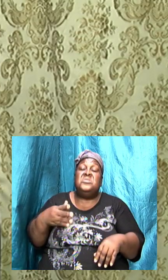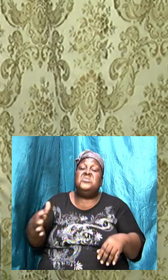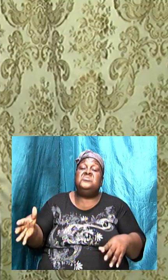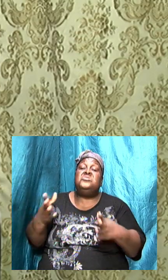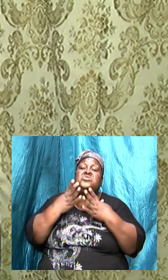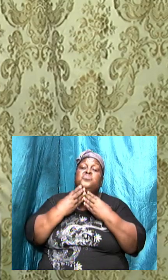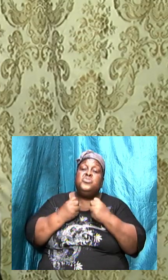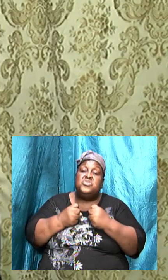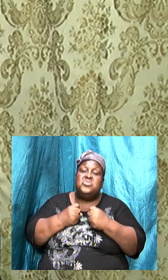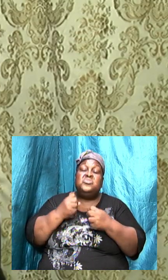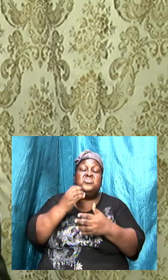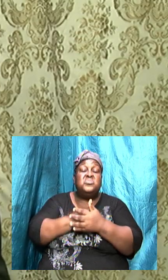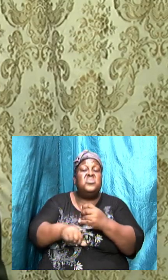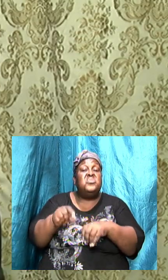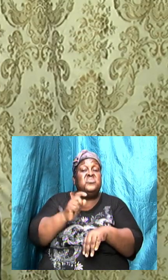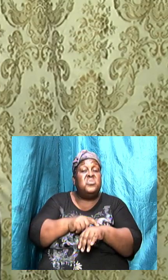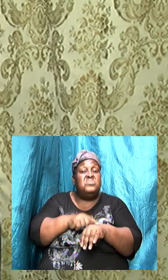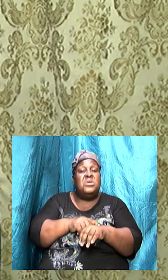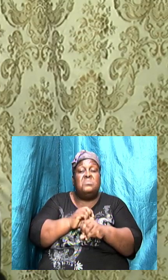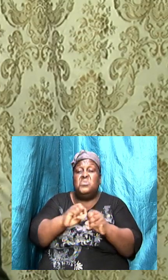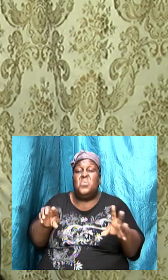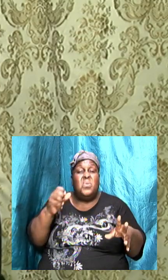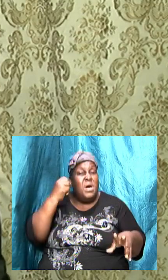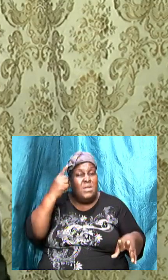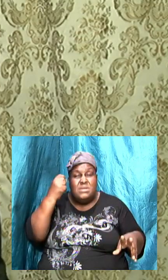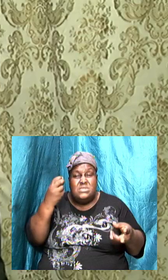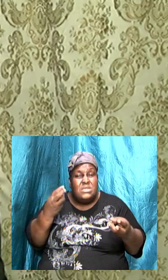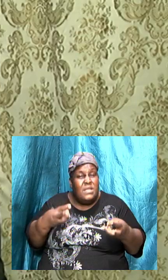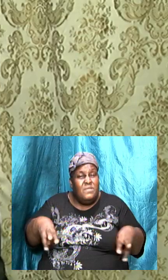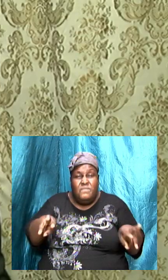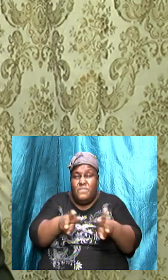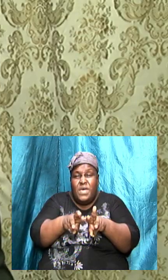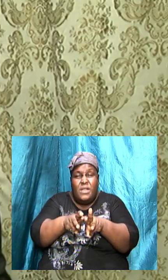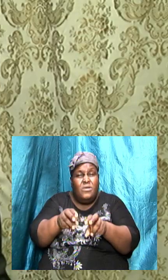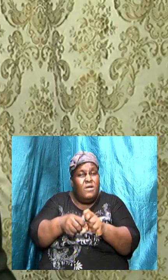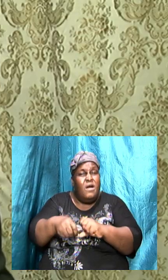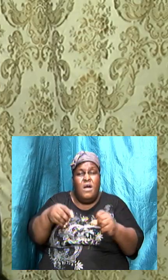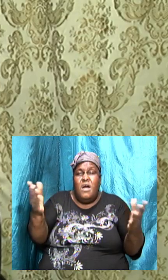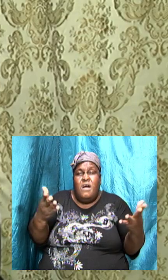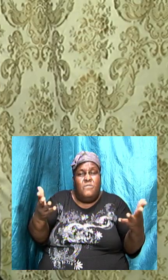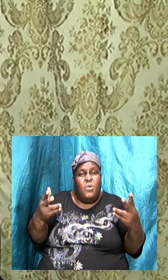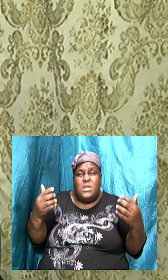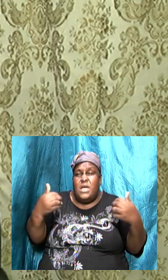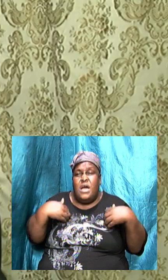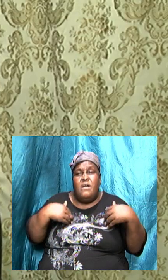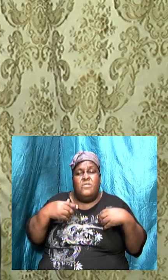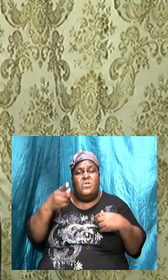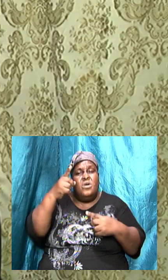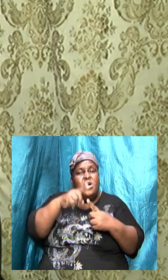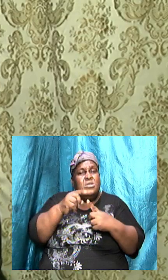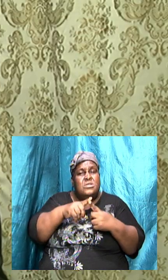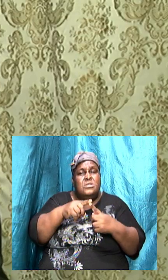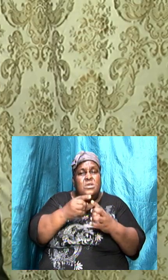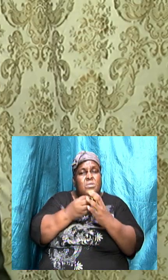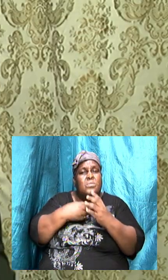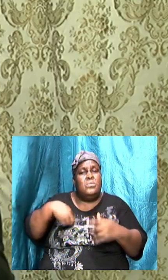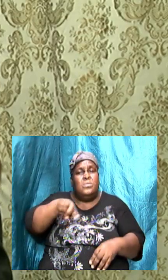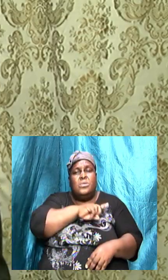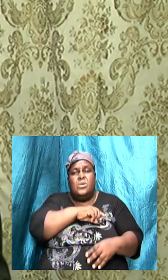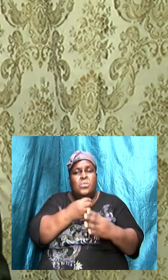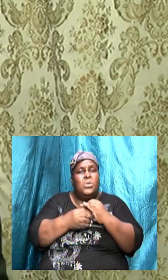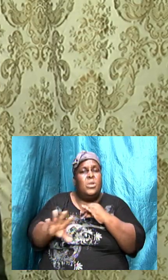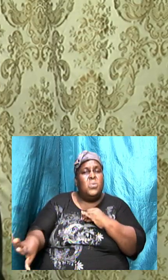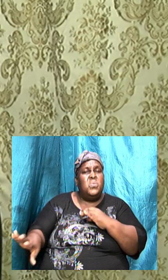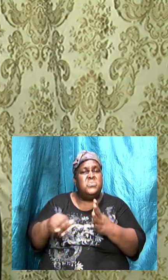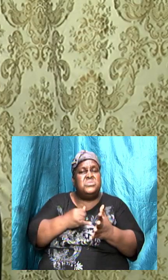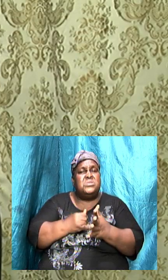we don't understand the value of what we have until we lose it. And I'm saying, just coming to